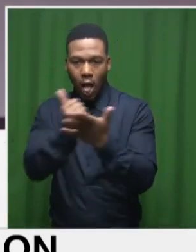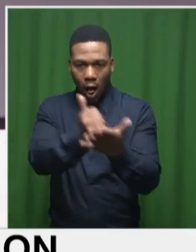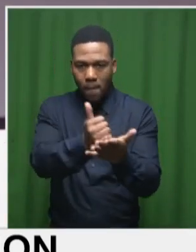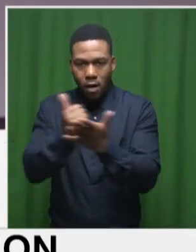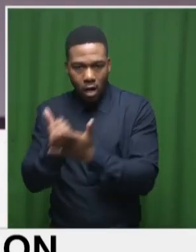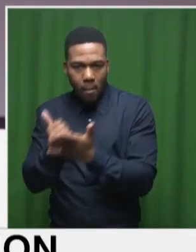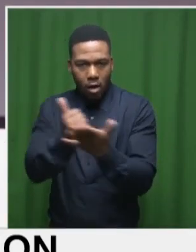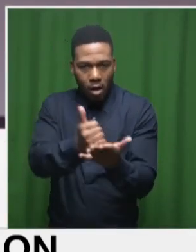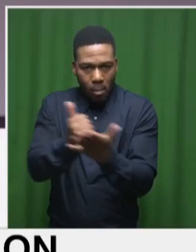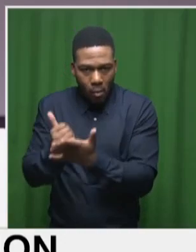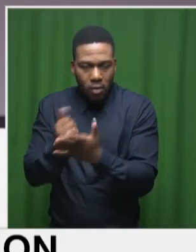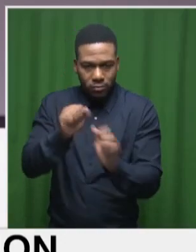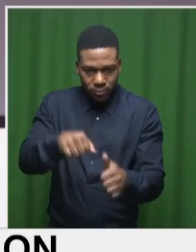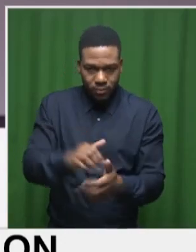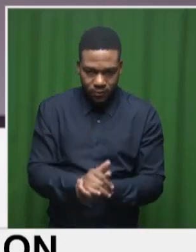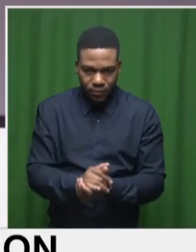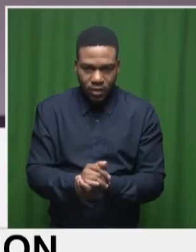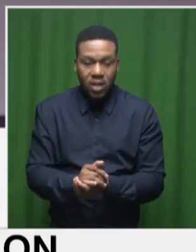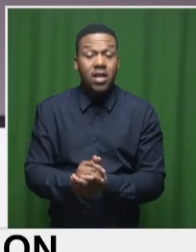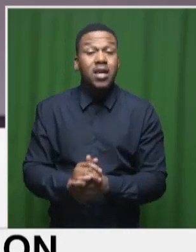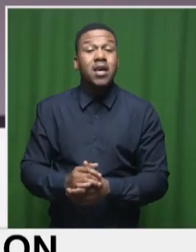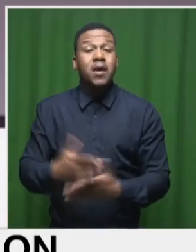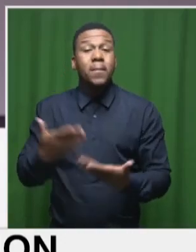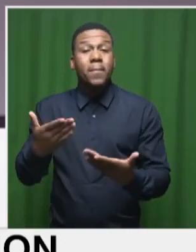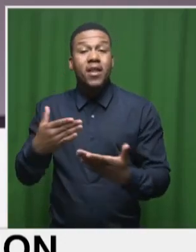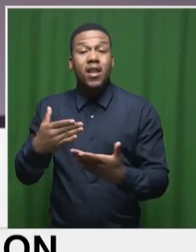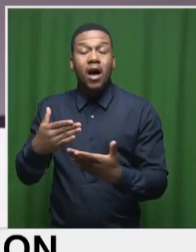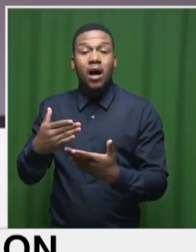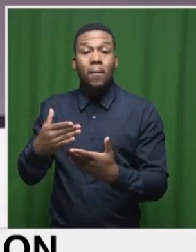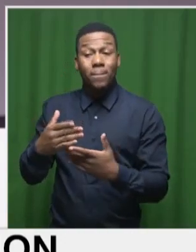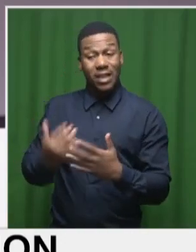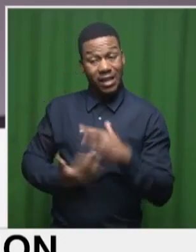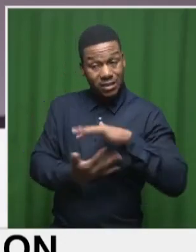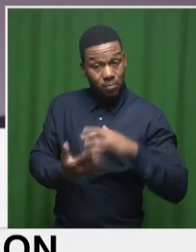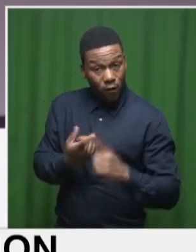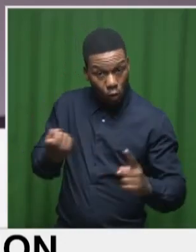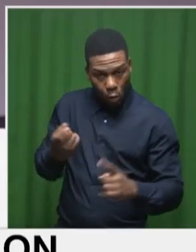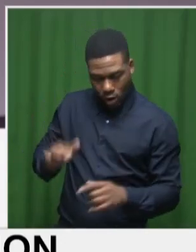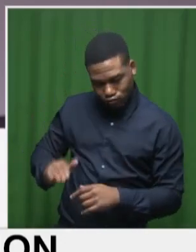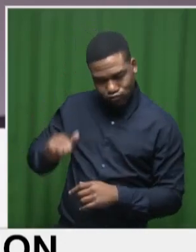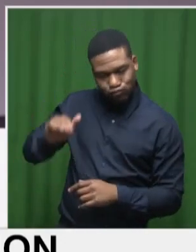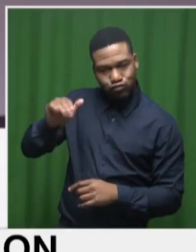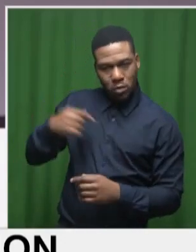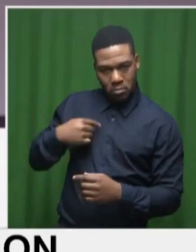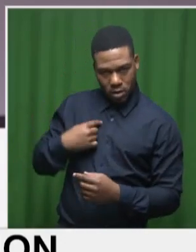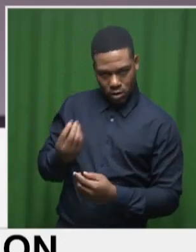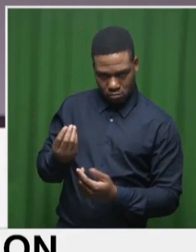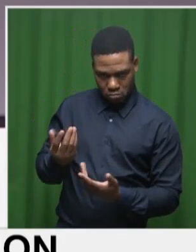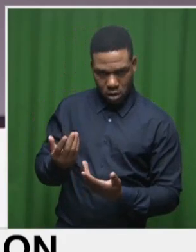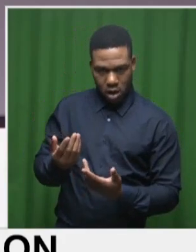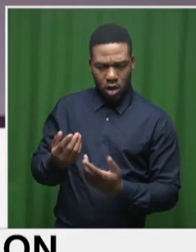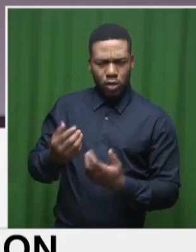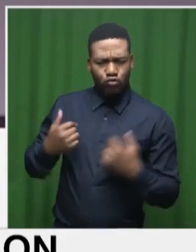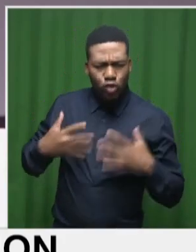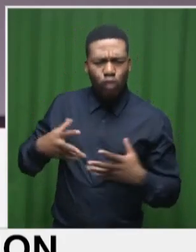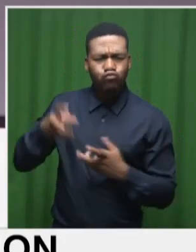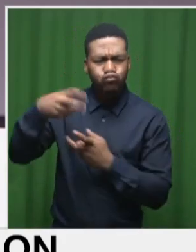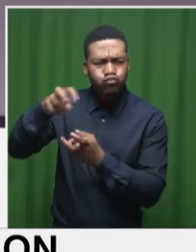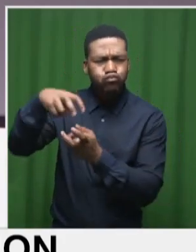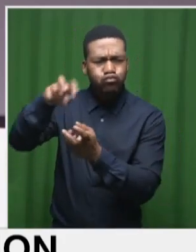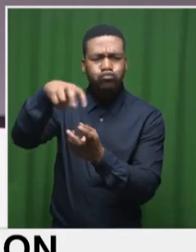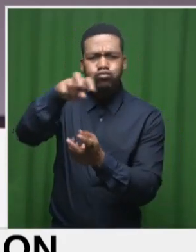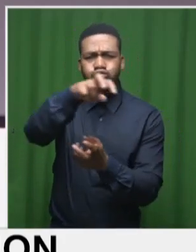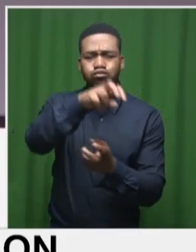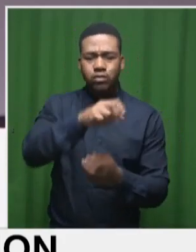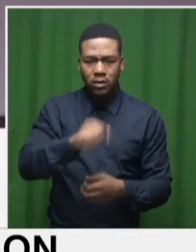inspired by our shared childhood experiences. Because what I realized is the more I started just traveling, I started realizing that most of